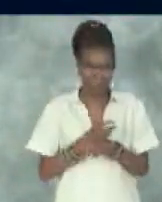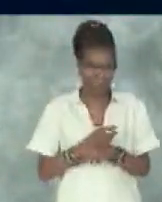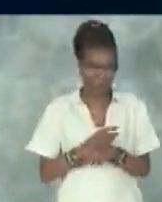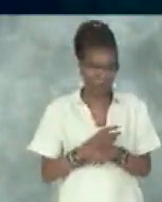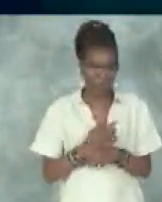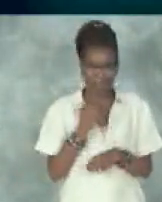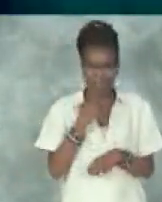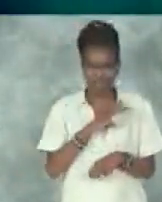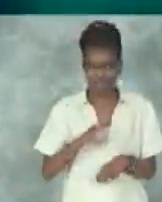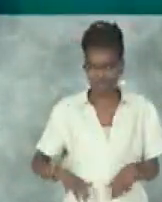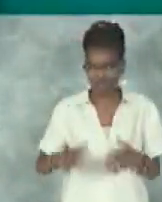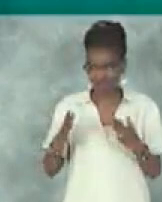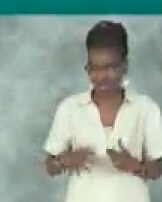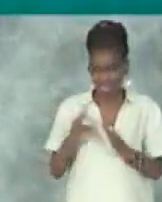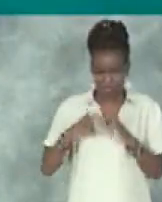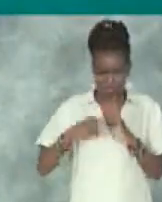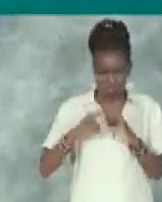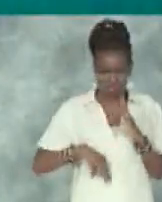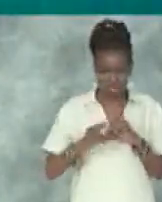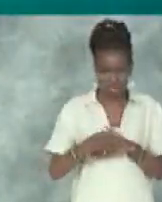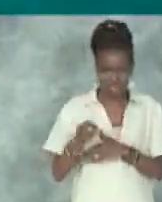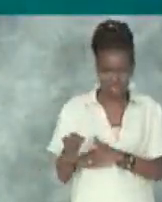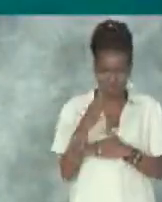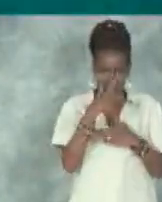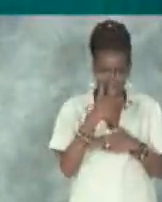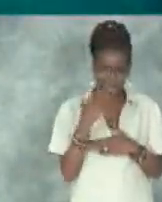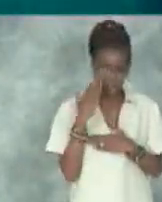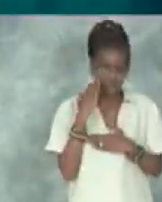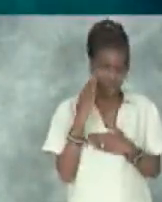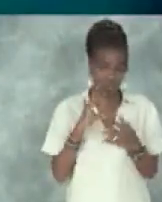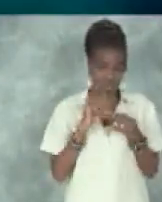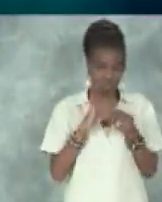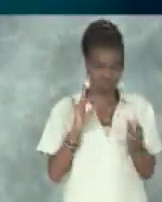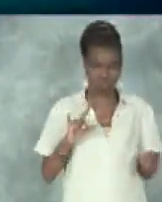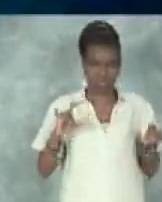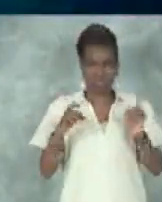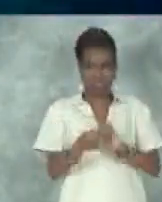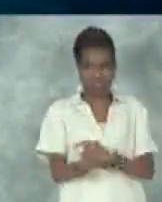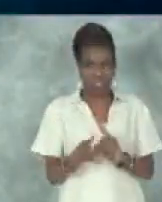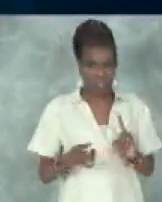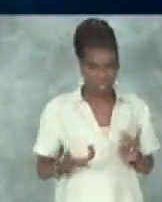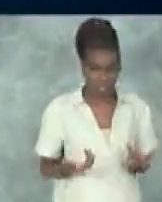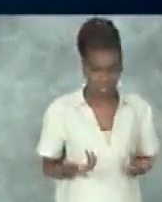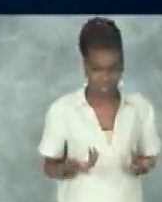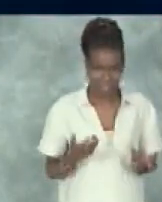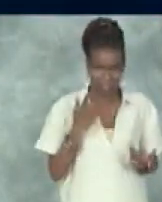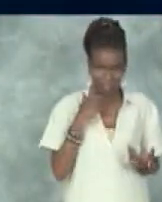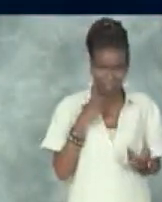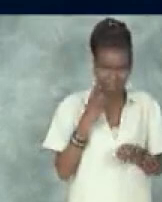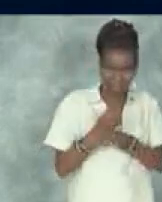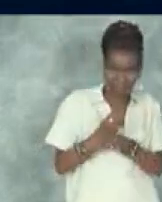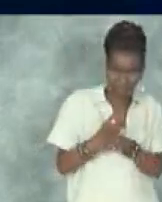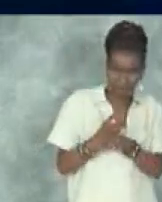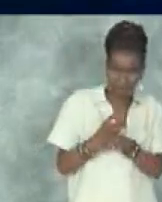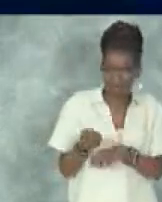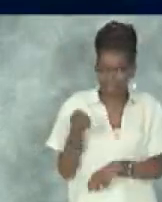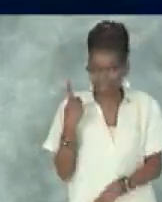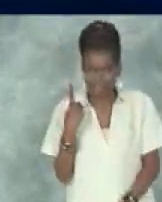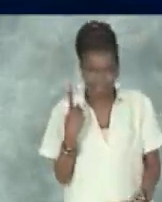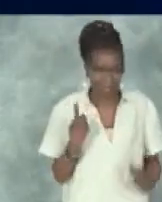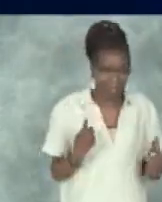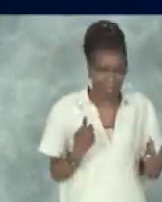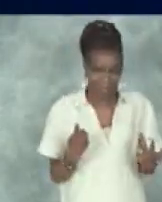you just read the history sometimes, and it becomes difficult to have all of this confidence in texts